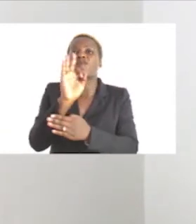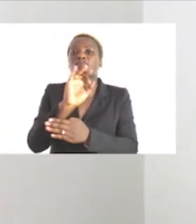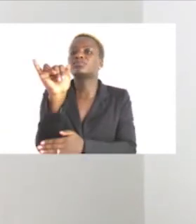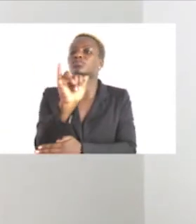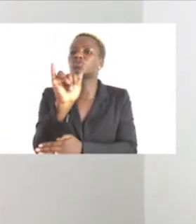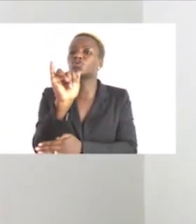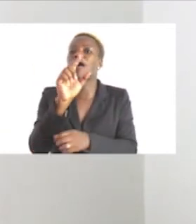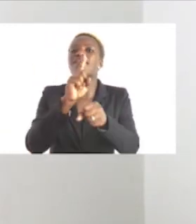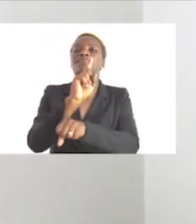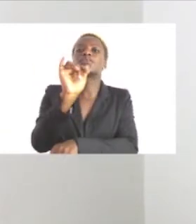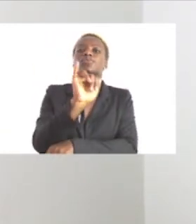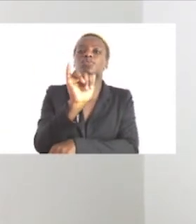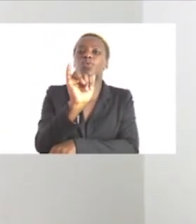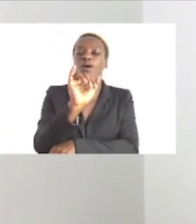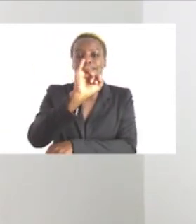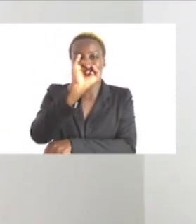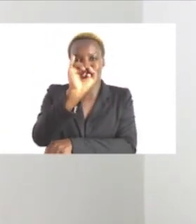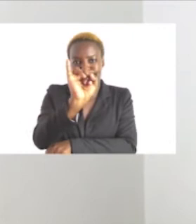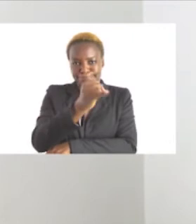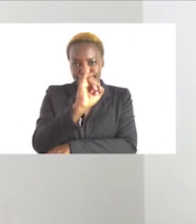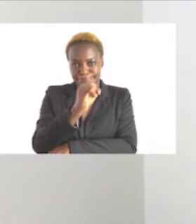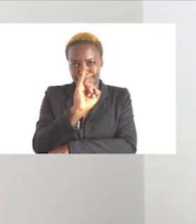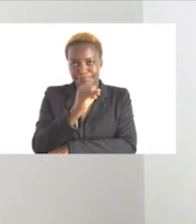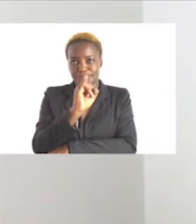first? First February comes.